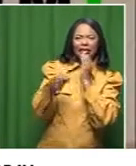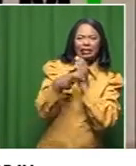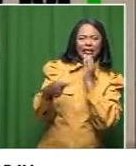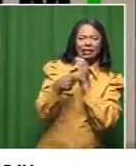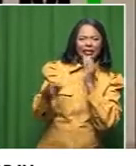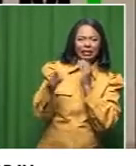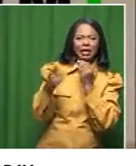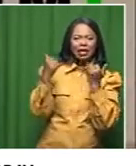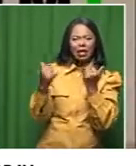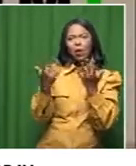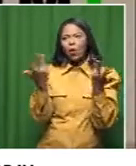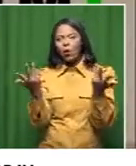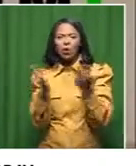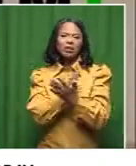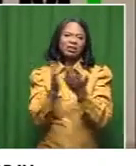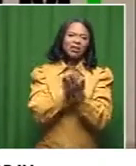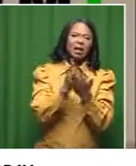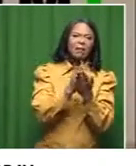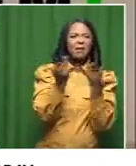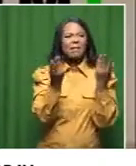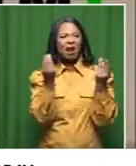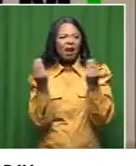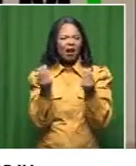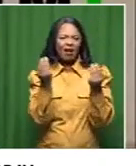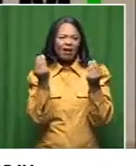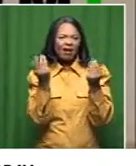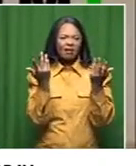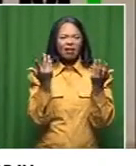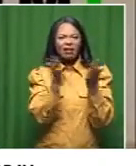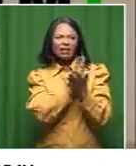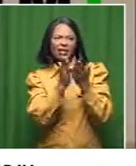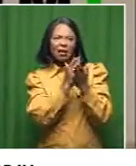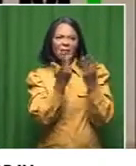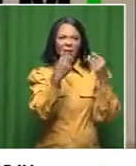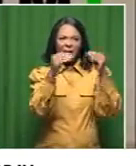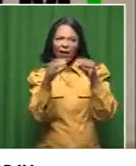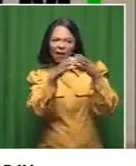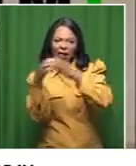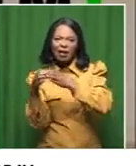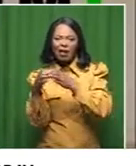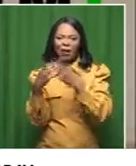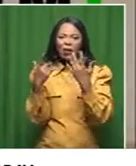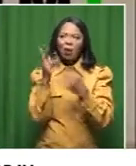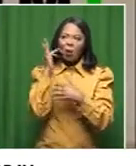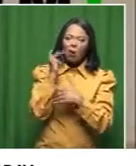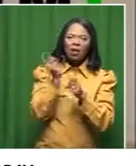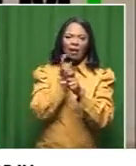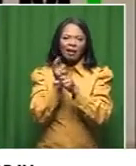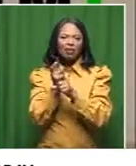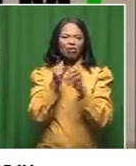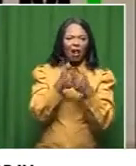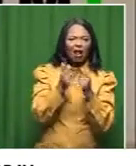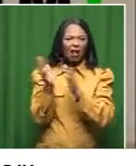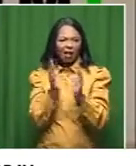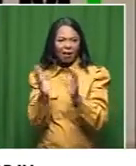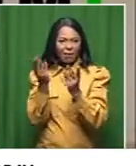going to some of the populist, you know, slogans that we are hearing every day. So the combination of